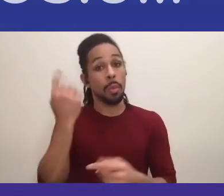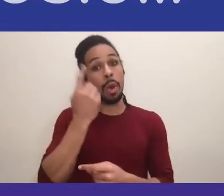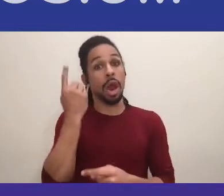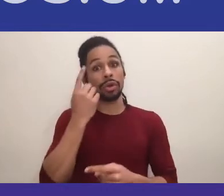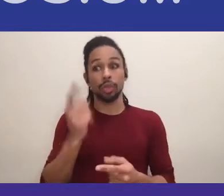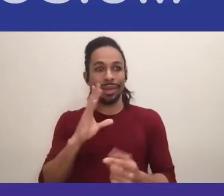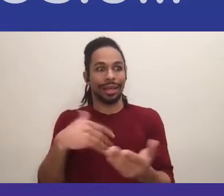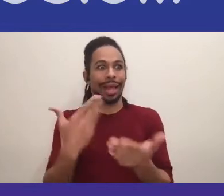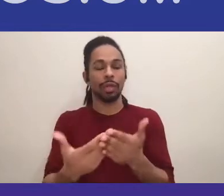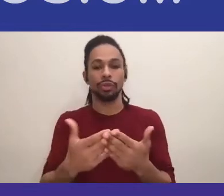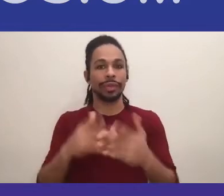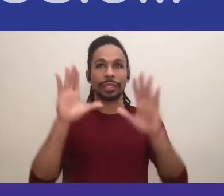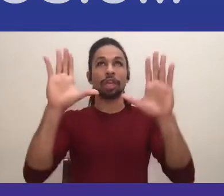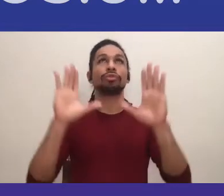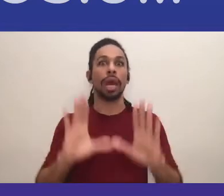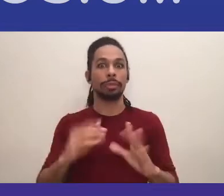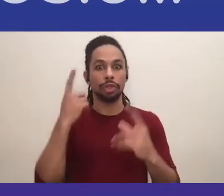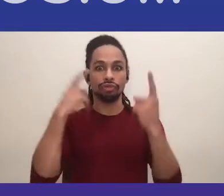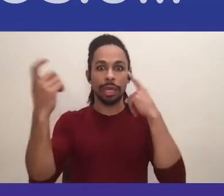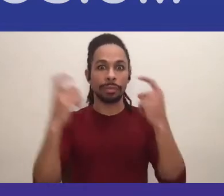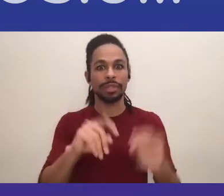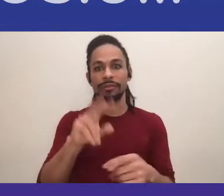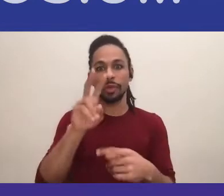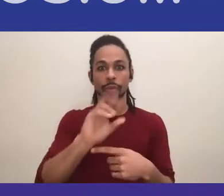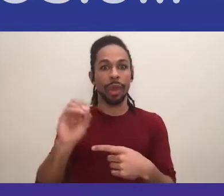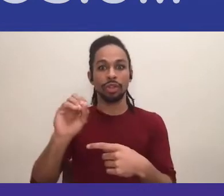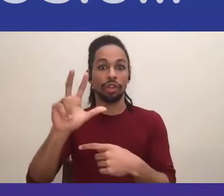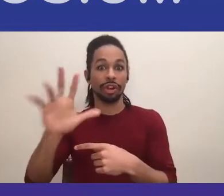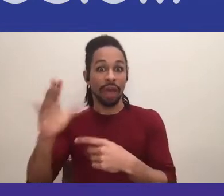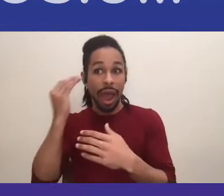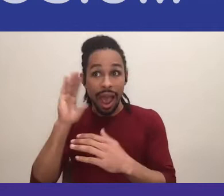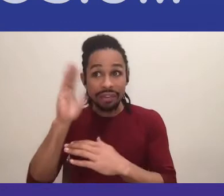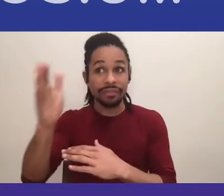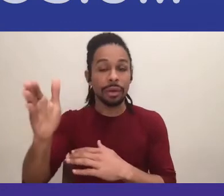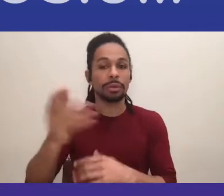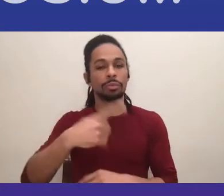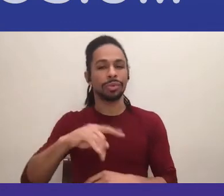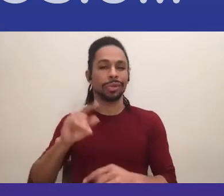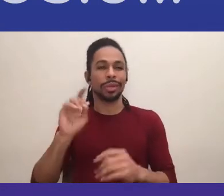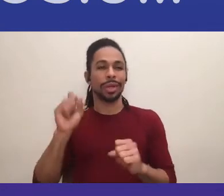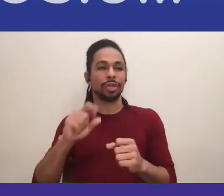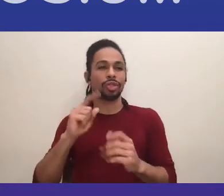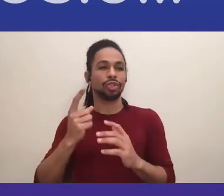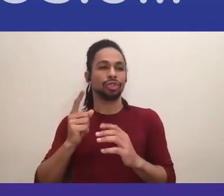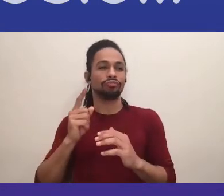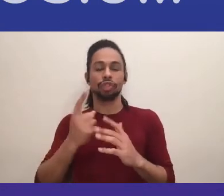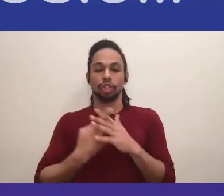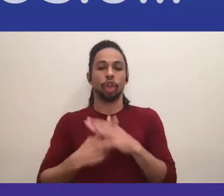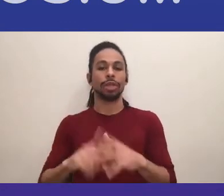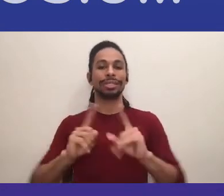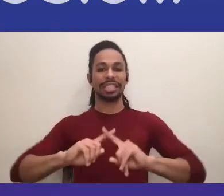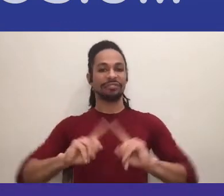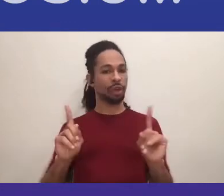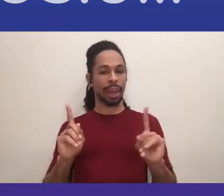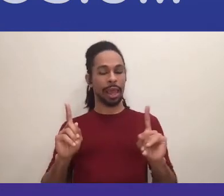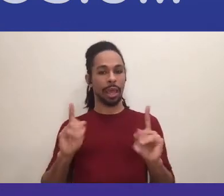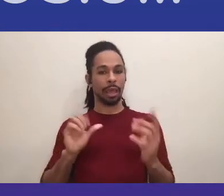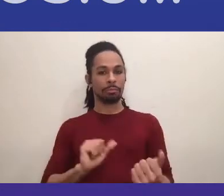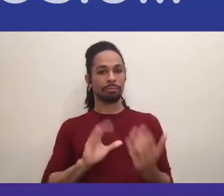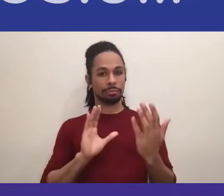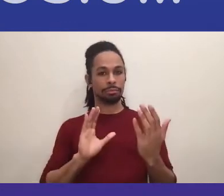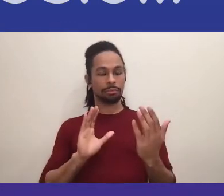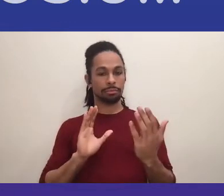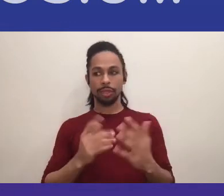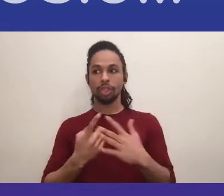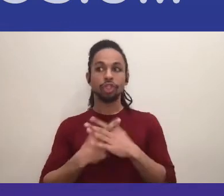of 2035, we just start differently, you know? And I think that's kind of what we're talking about, starting again,